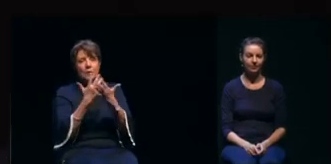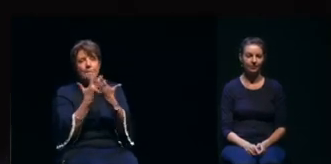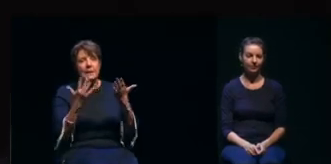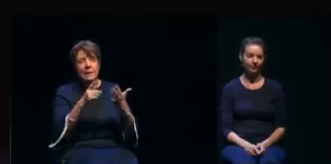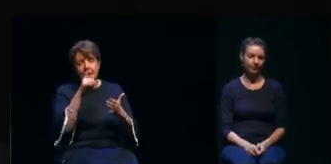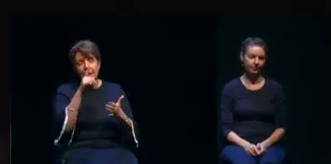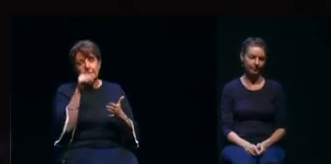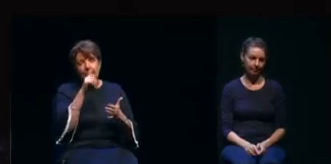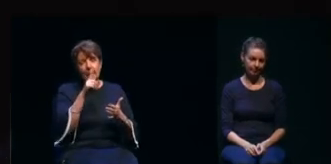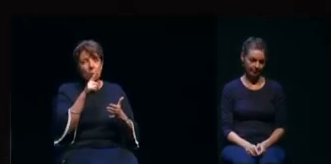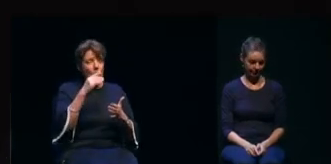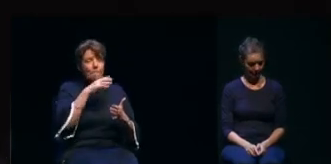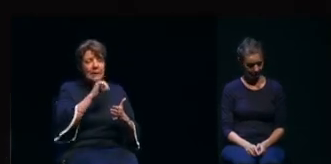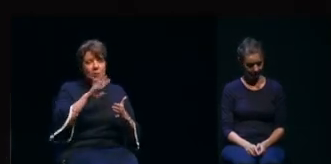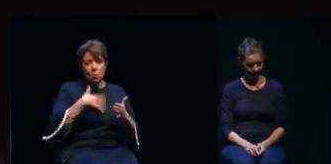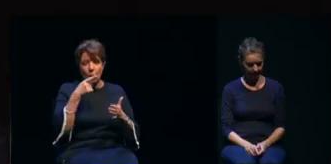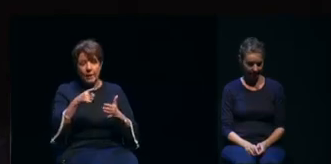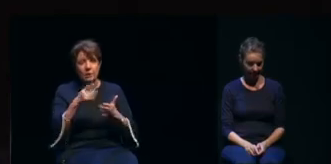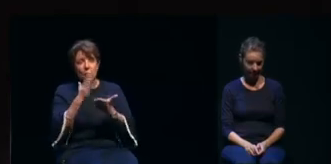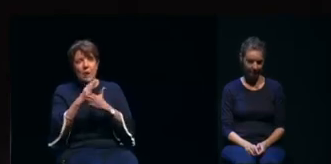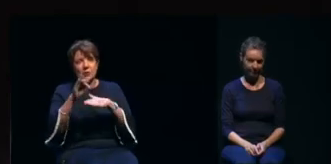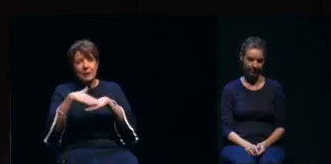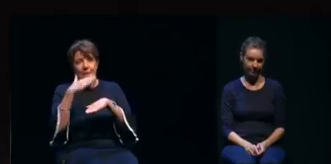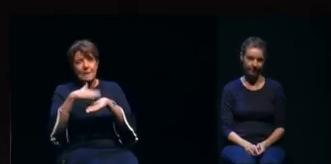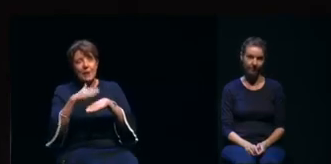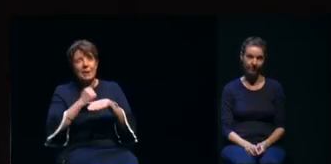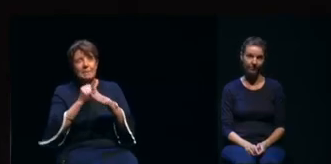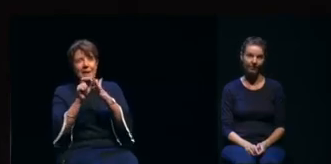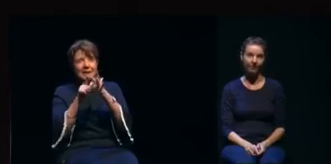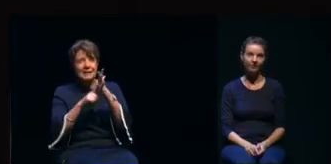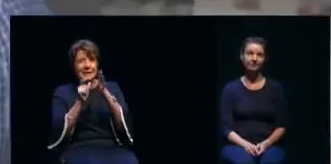woman, says Anonymous. Do I marry my dildo next?